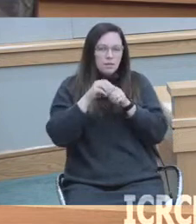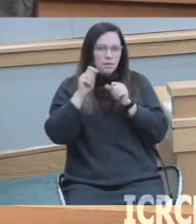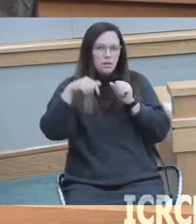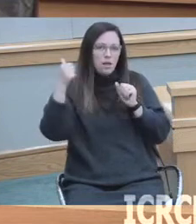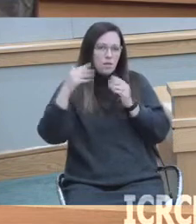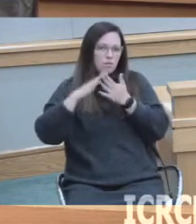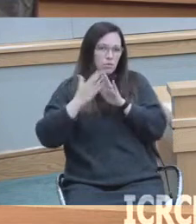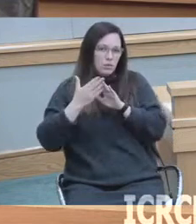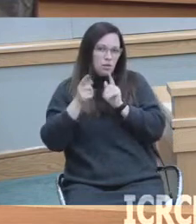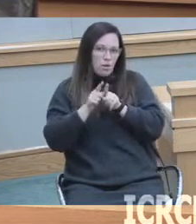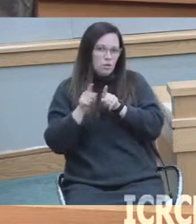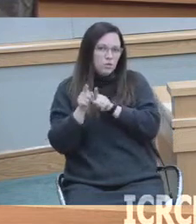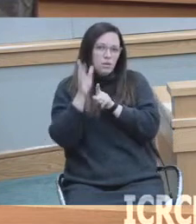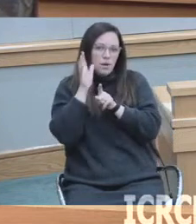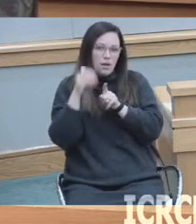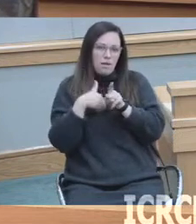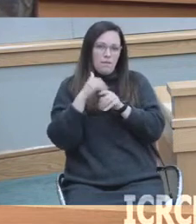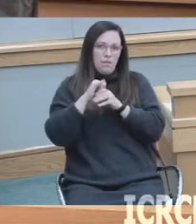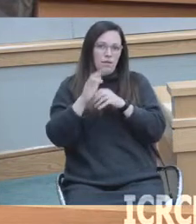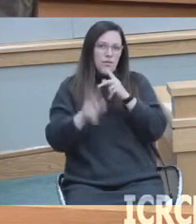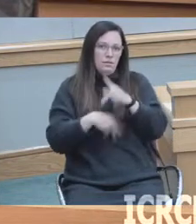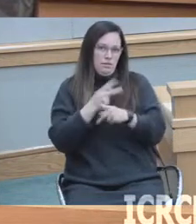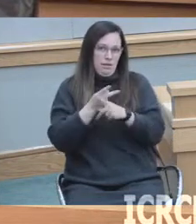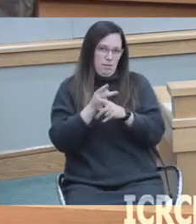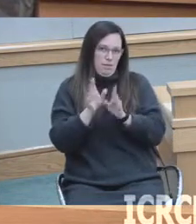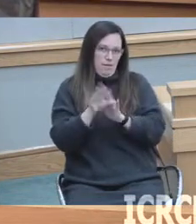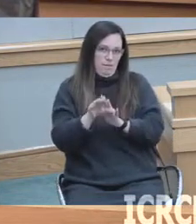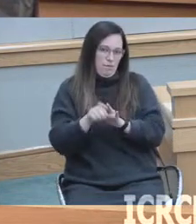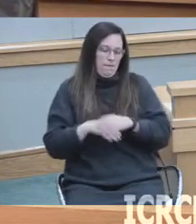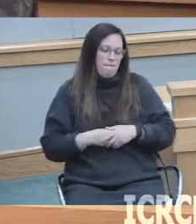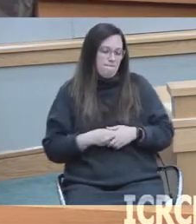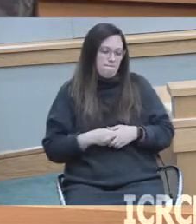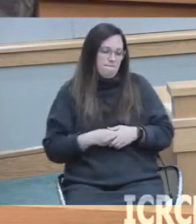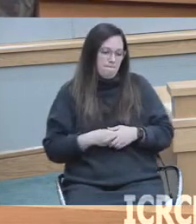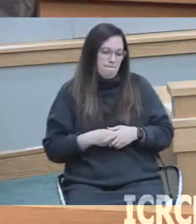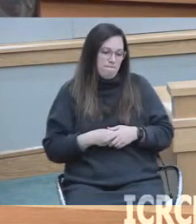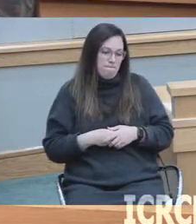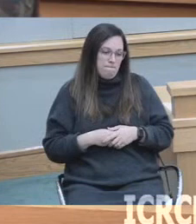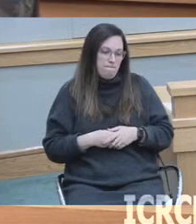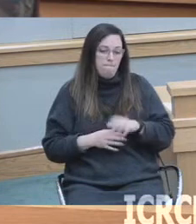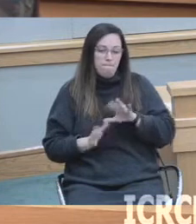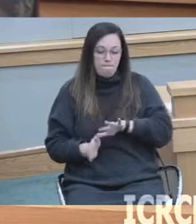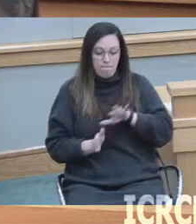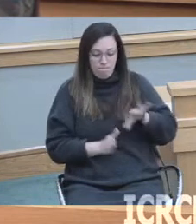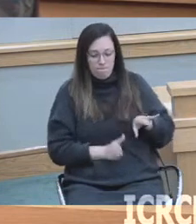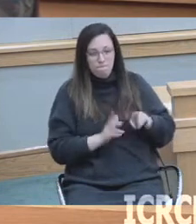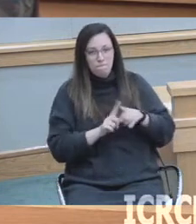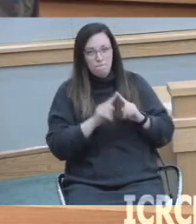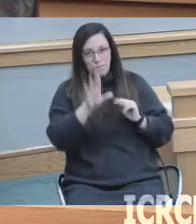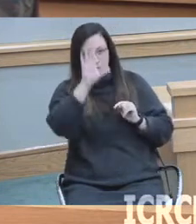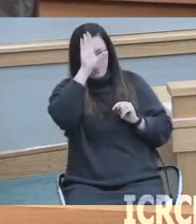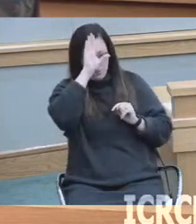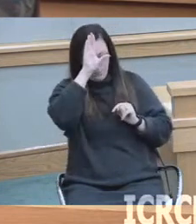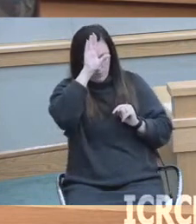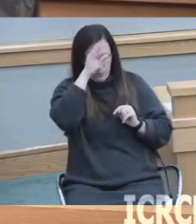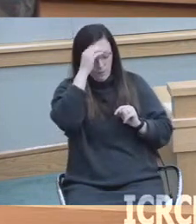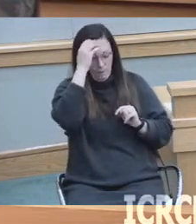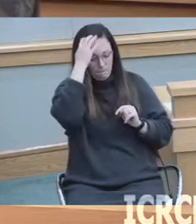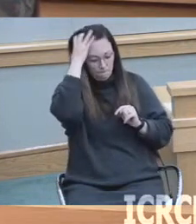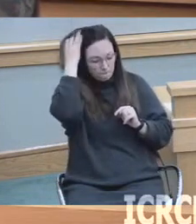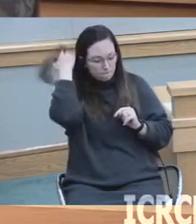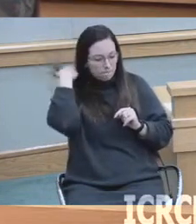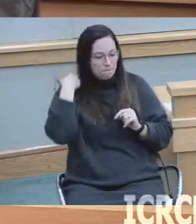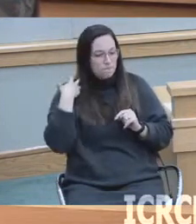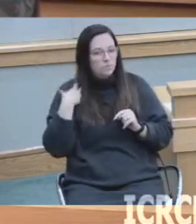as well that are going to have these type of cameras, okay? Moving to the fire department, there will